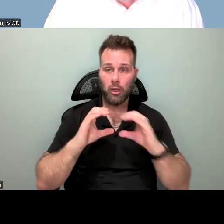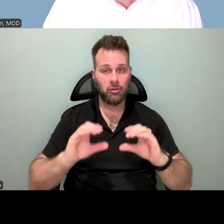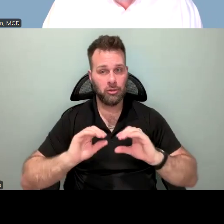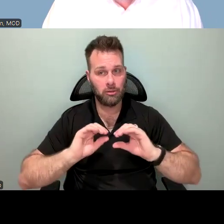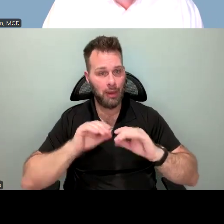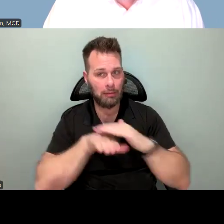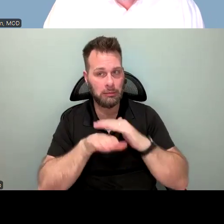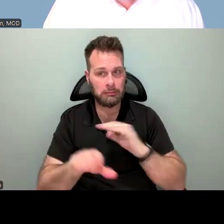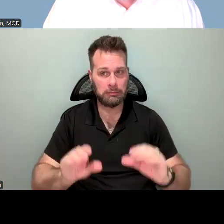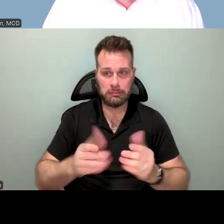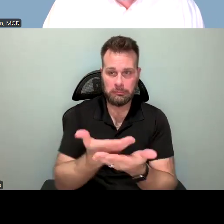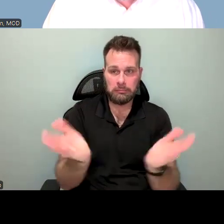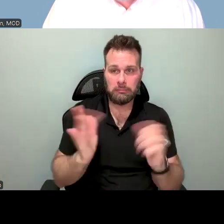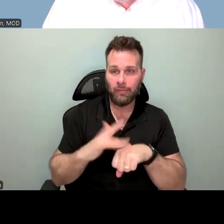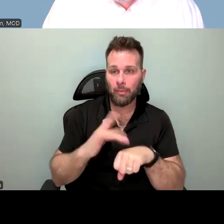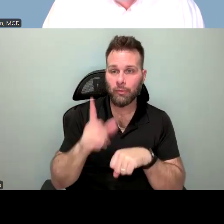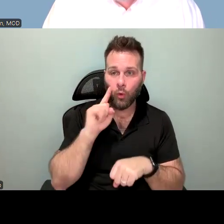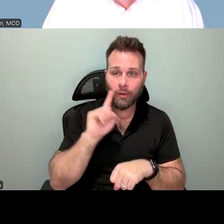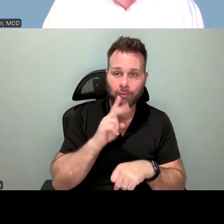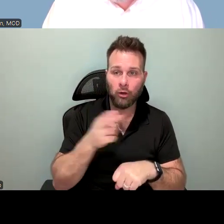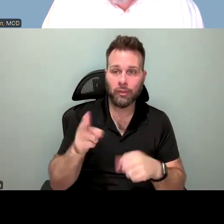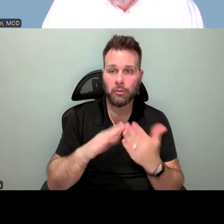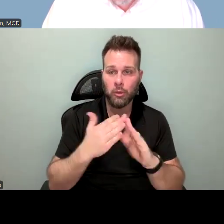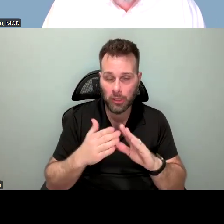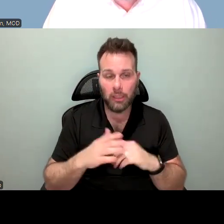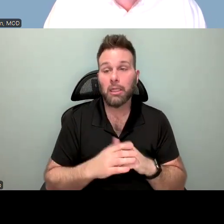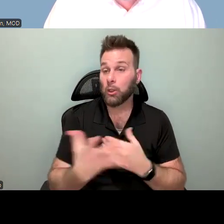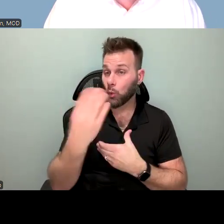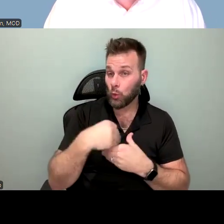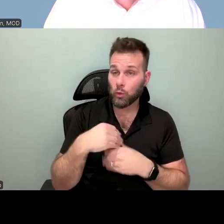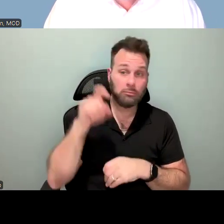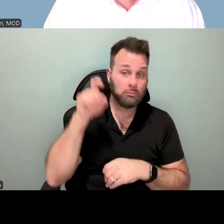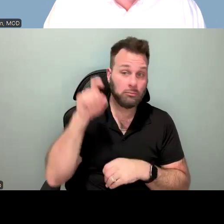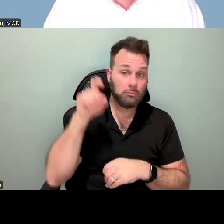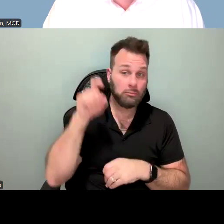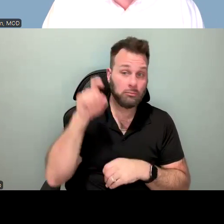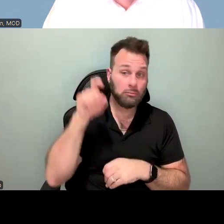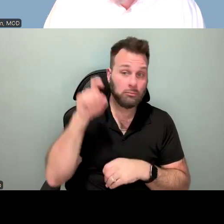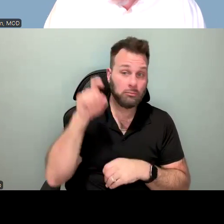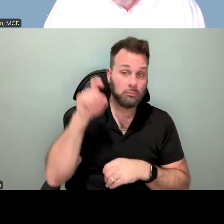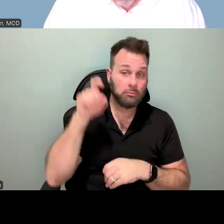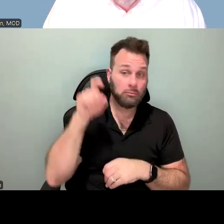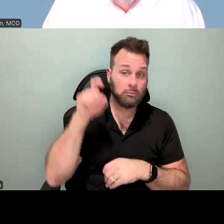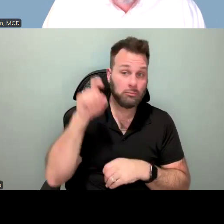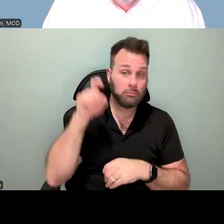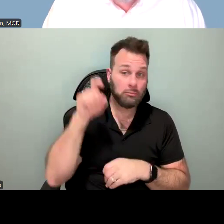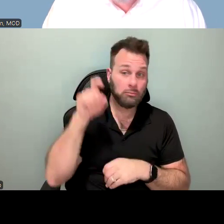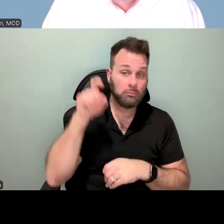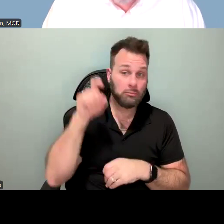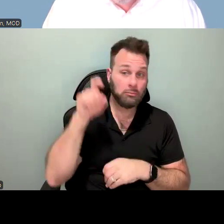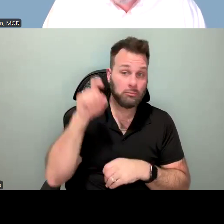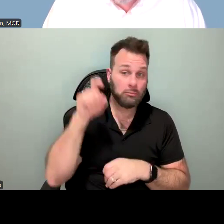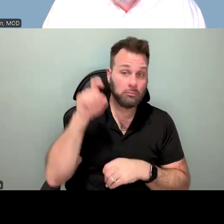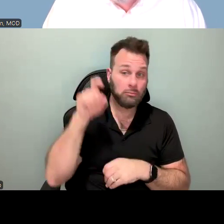hard of hearing. This could include installing assistive listening systems in meeting rooms, providing video relay services for